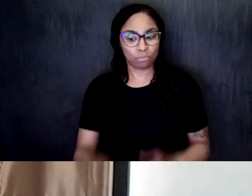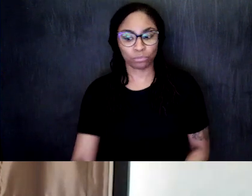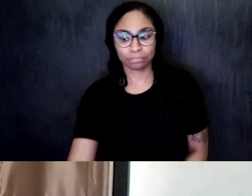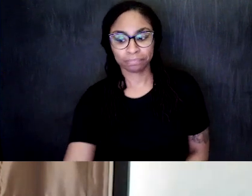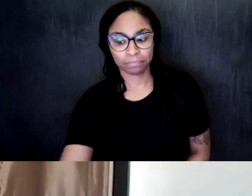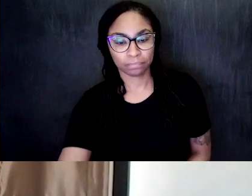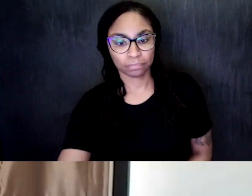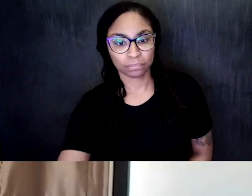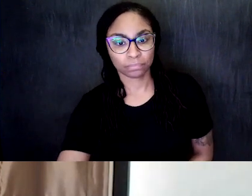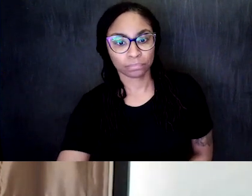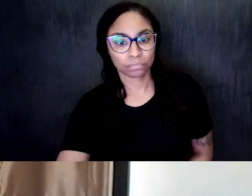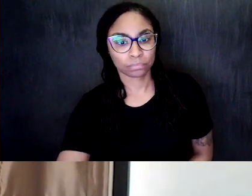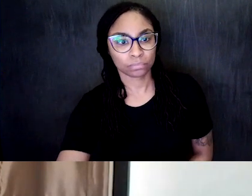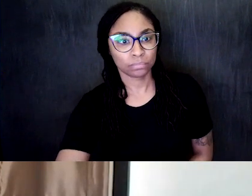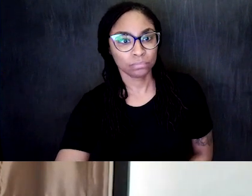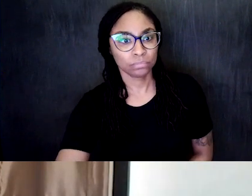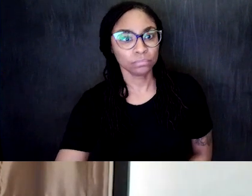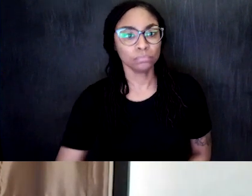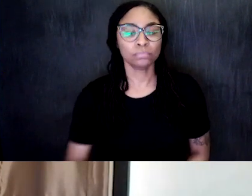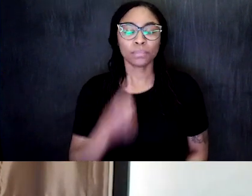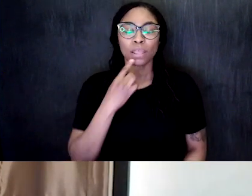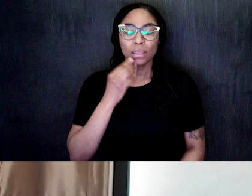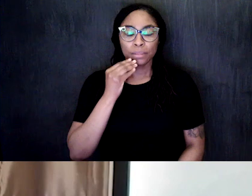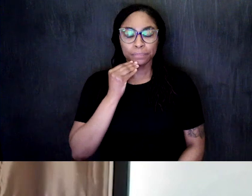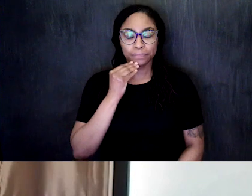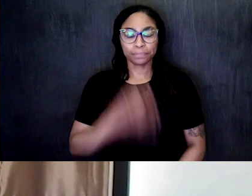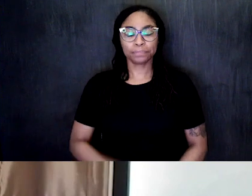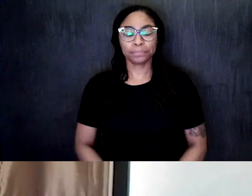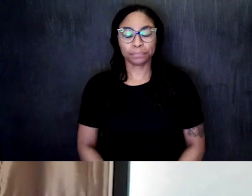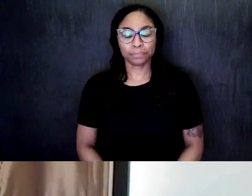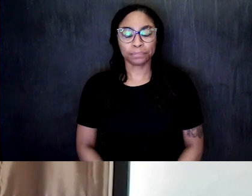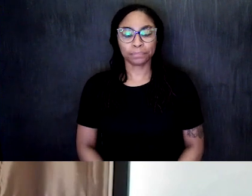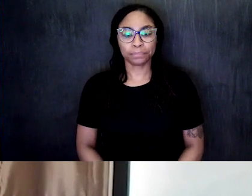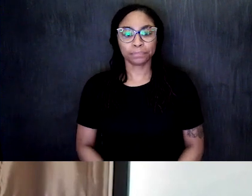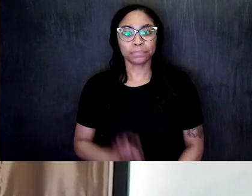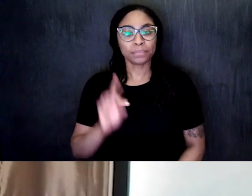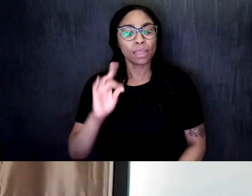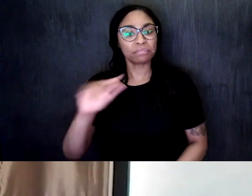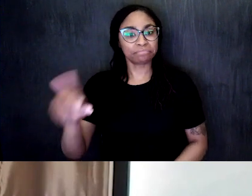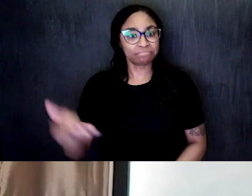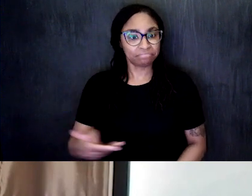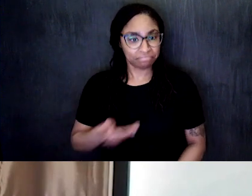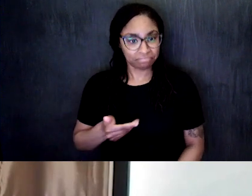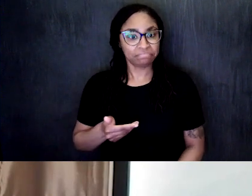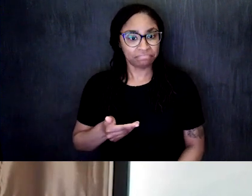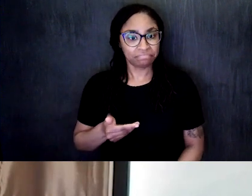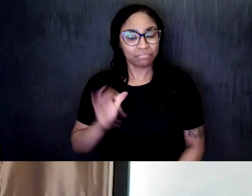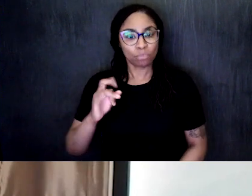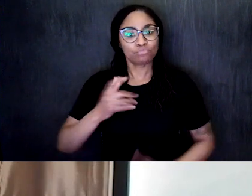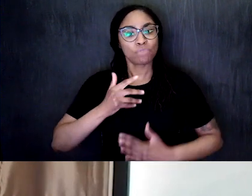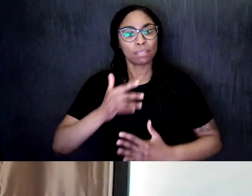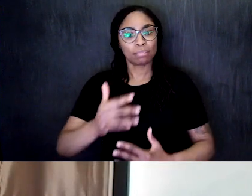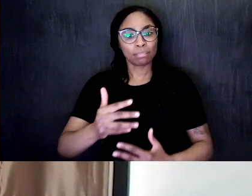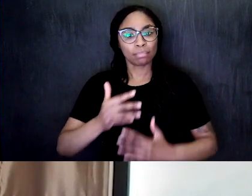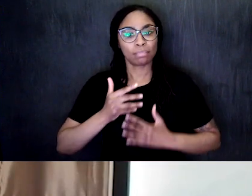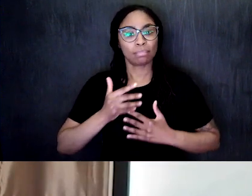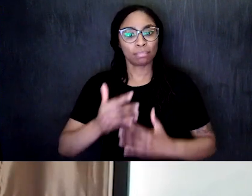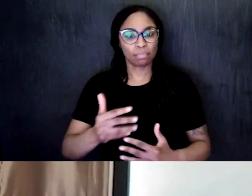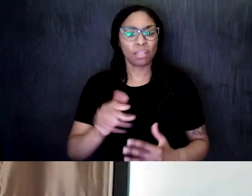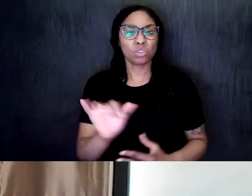here. And we'll close the mouth and we'll begin to invite this lovely prana or